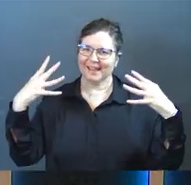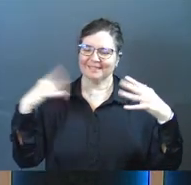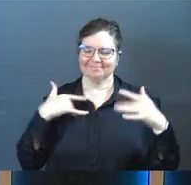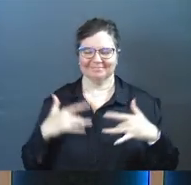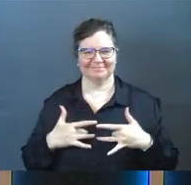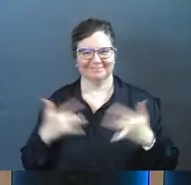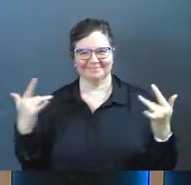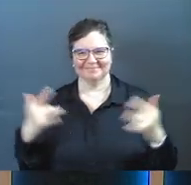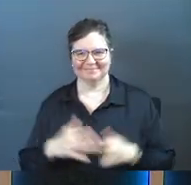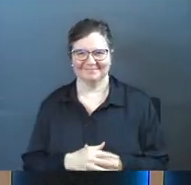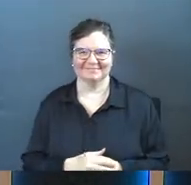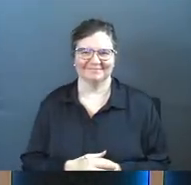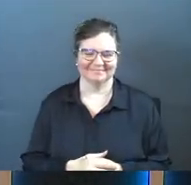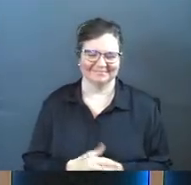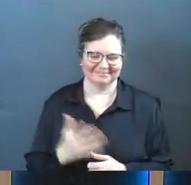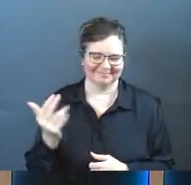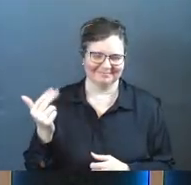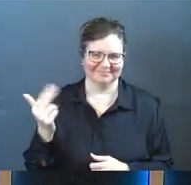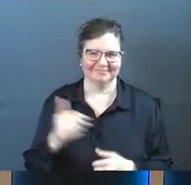How's it going?